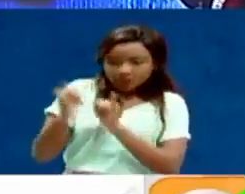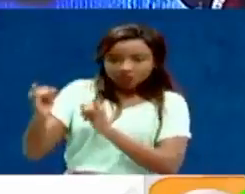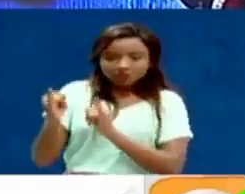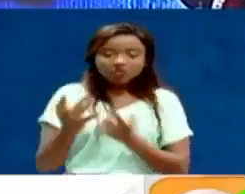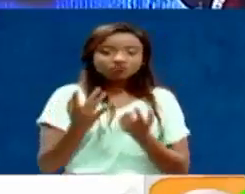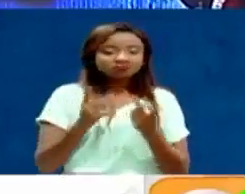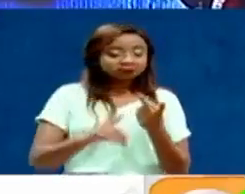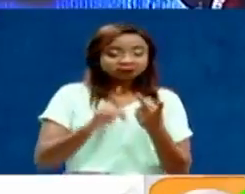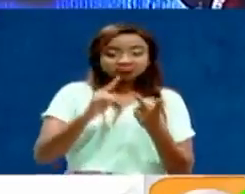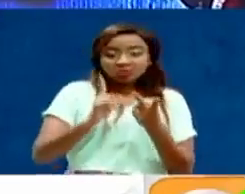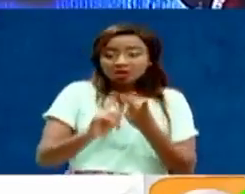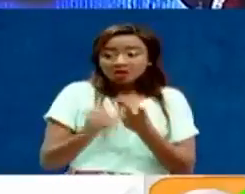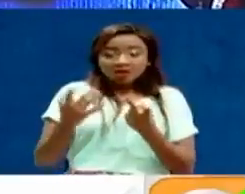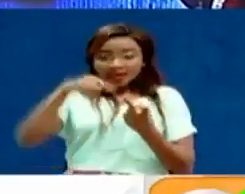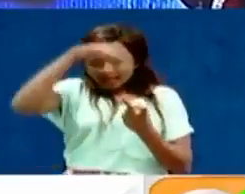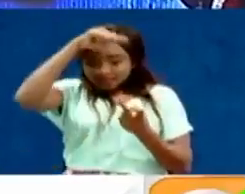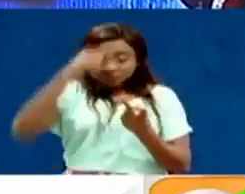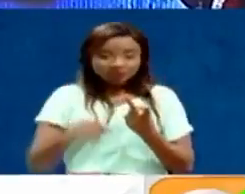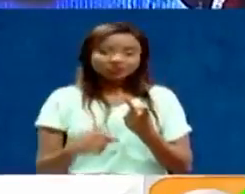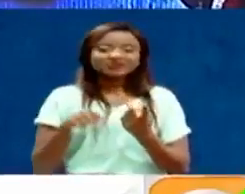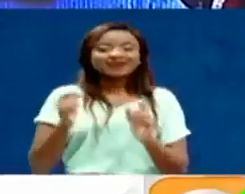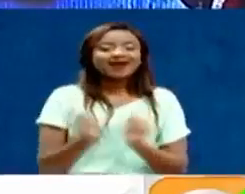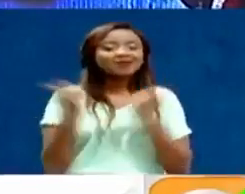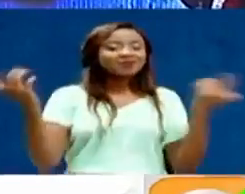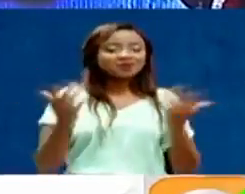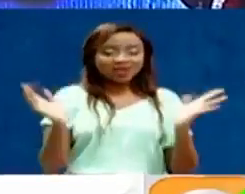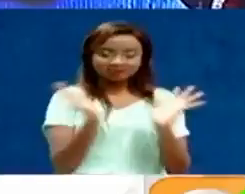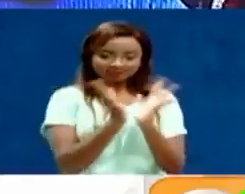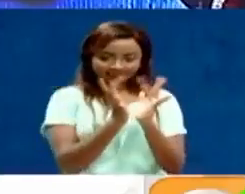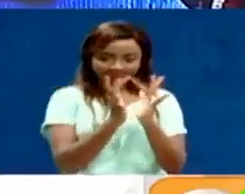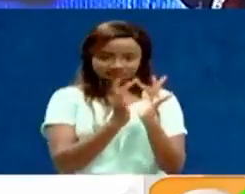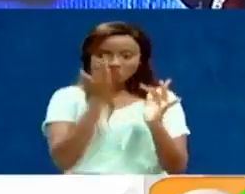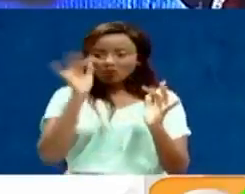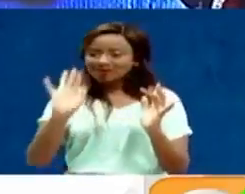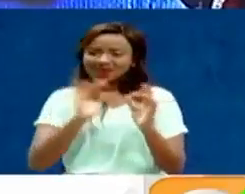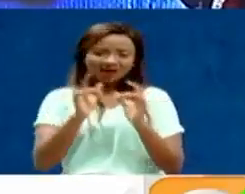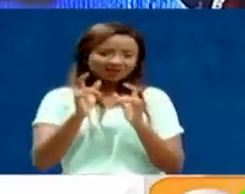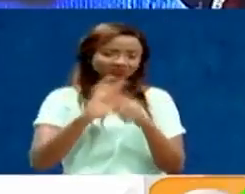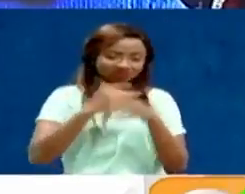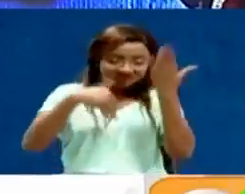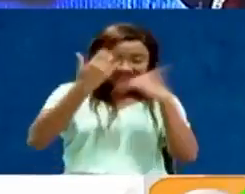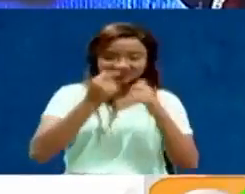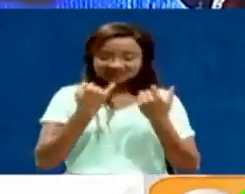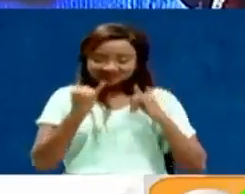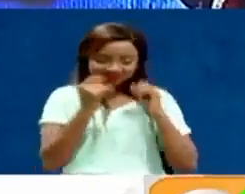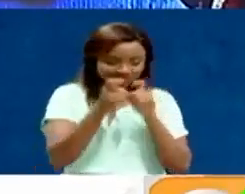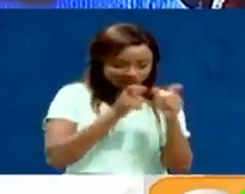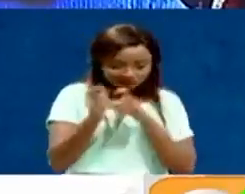year's graduation will also be conducted online as the university battles the spread of the